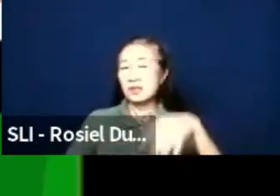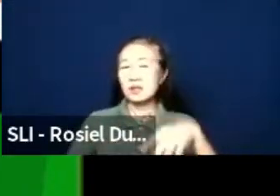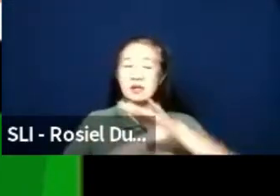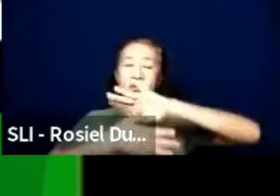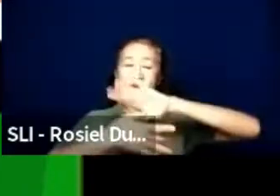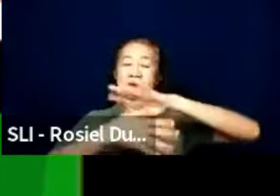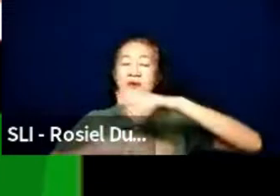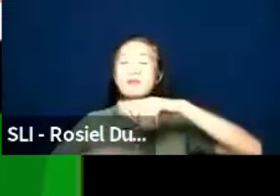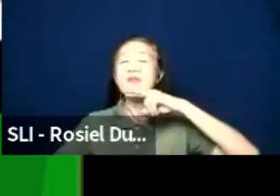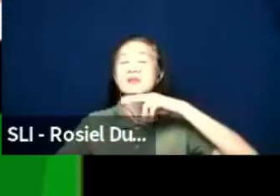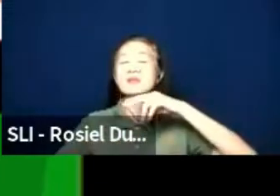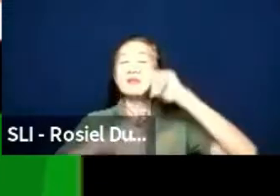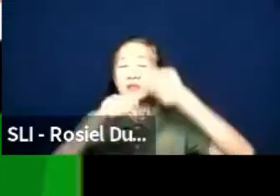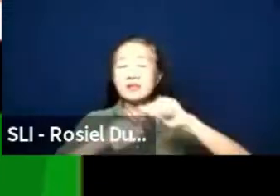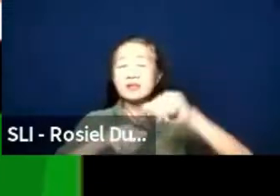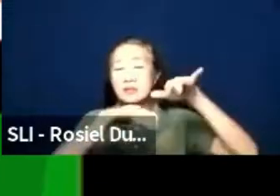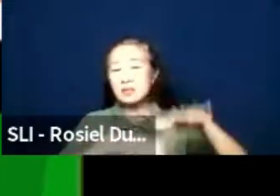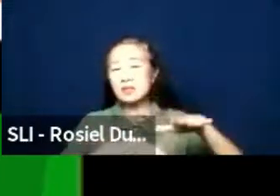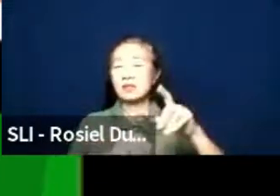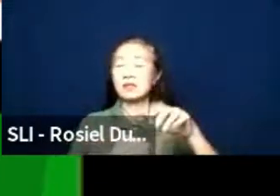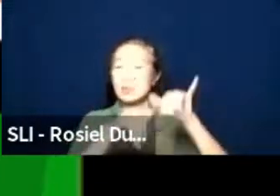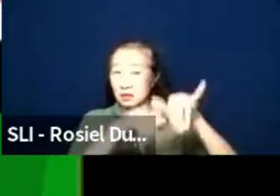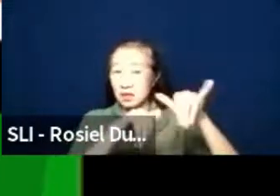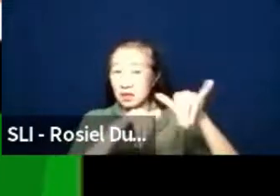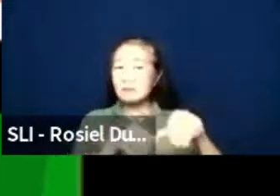can remain on certain surfaces for multiple hours.